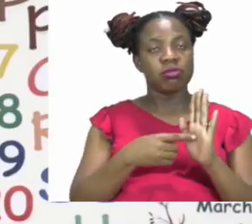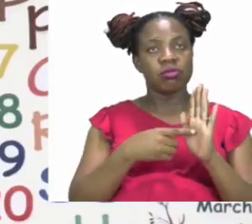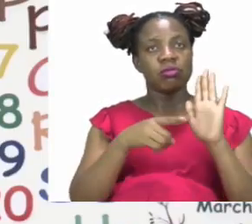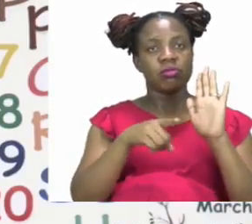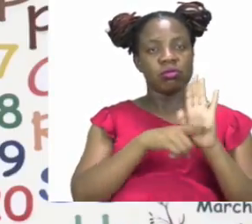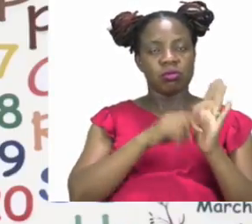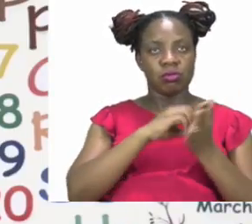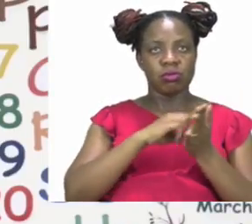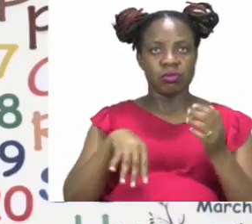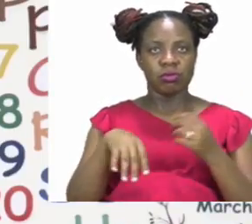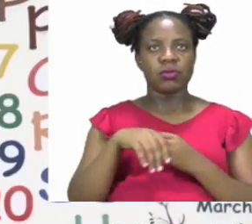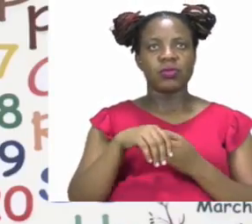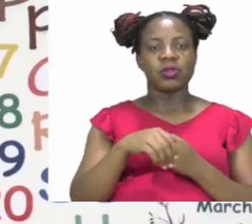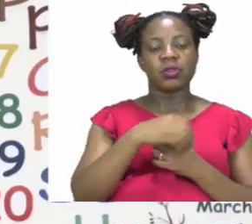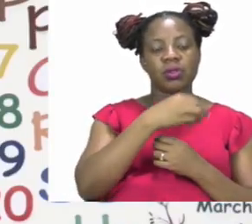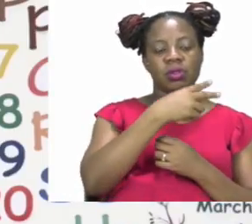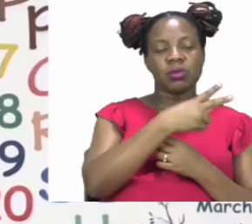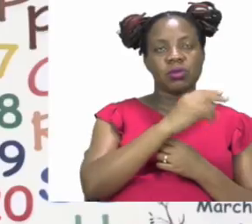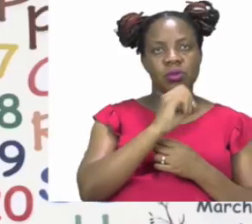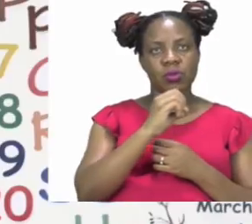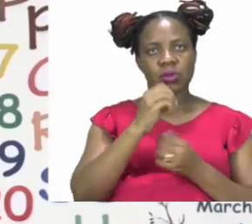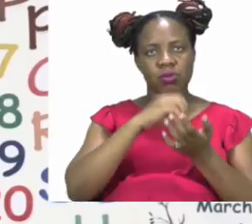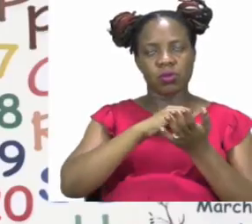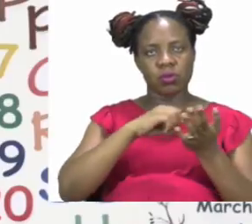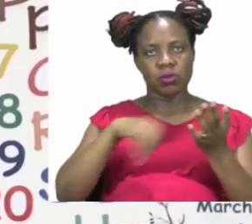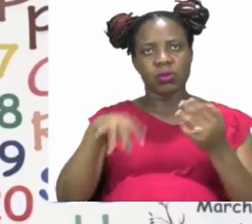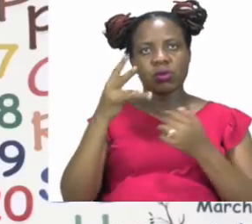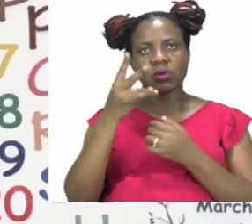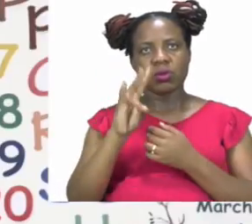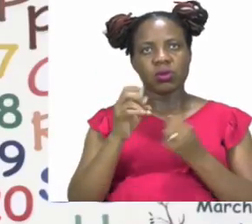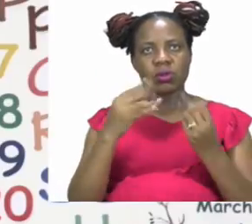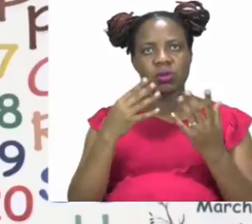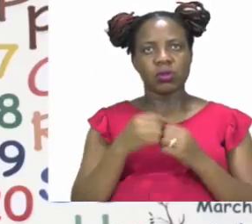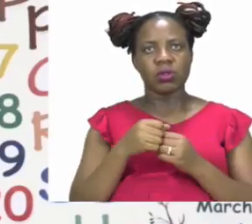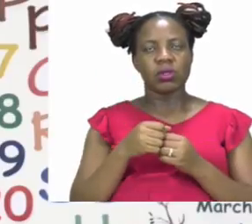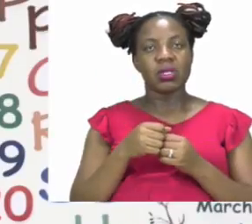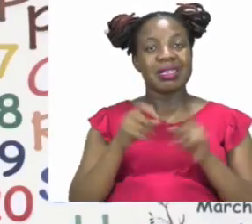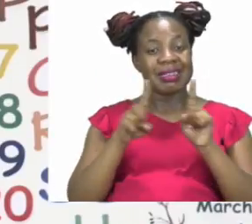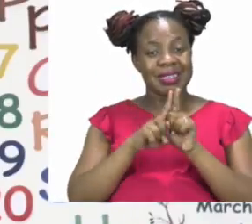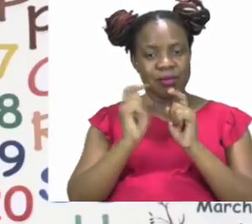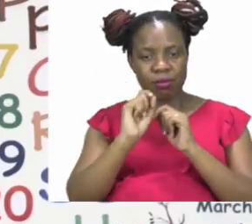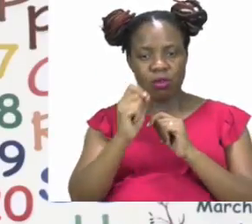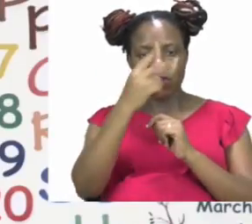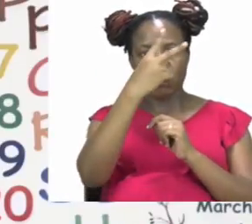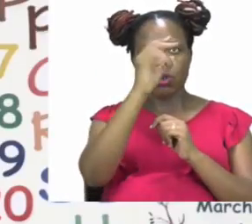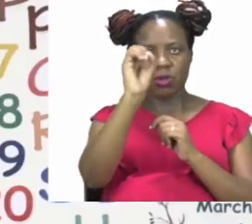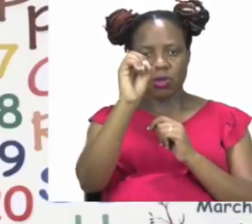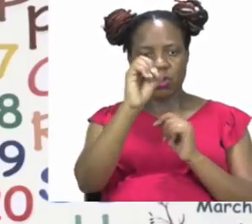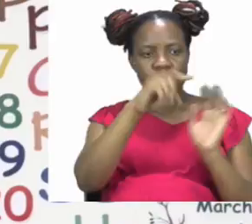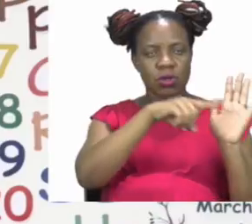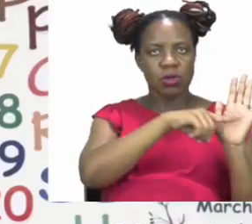20 minus 7. Now once again we write it below each other and we start with